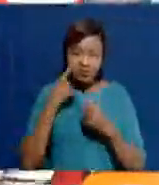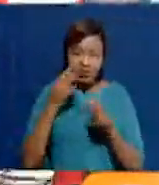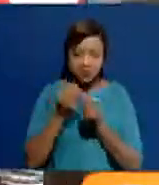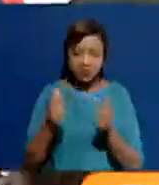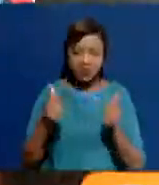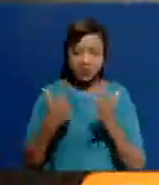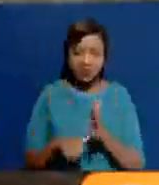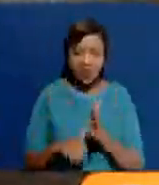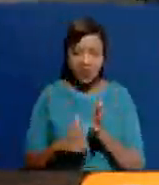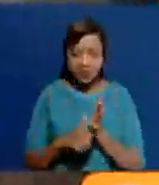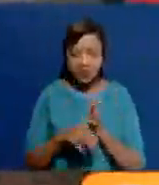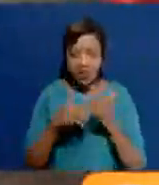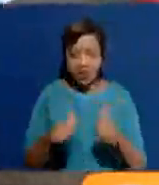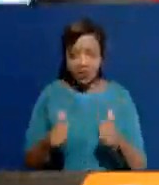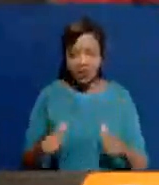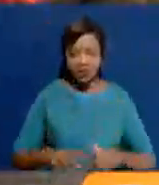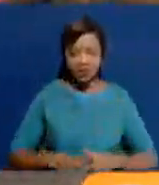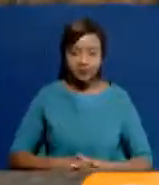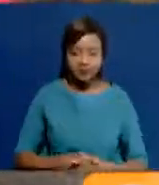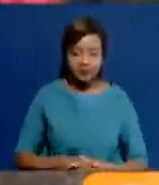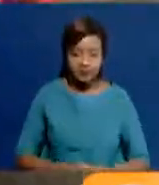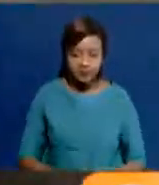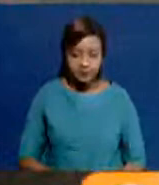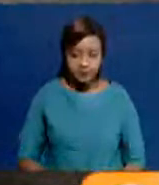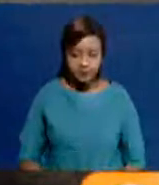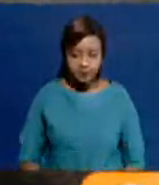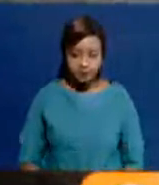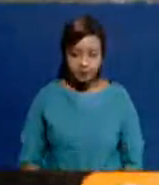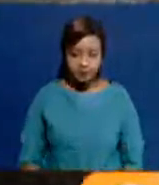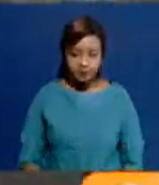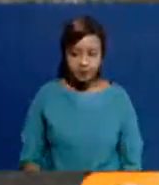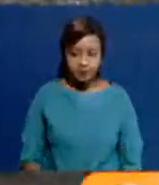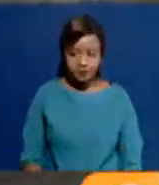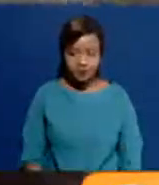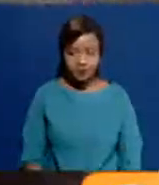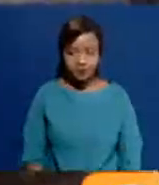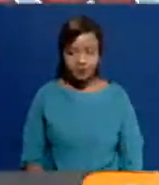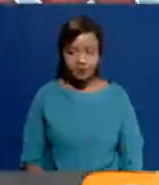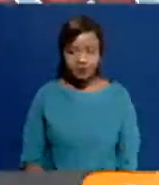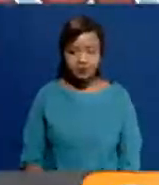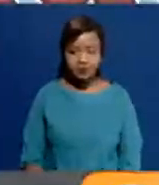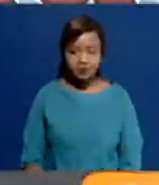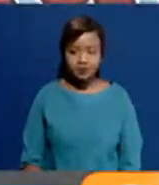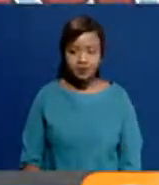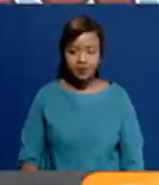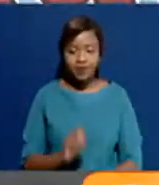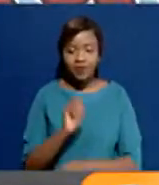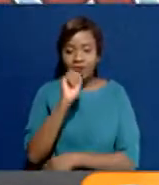Chemutai Goin, Citizen TV, Nairobi.